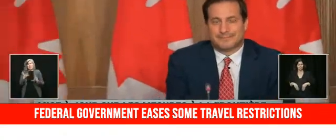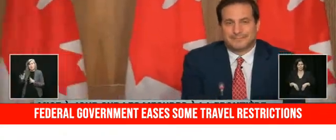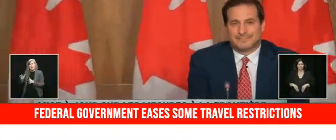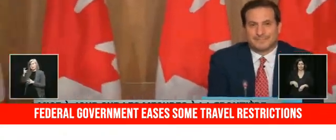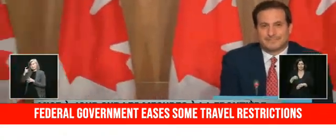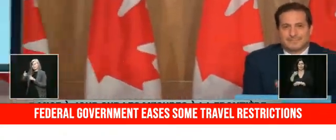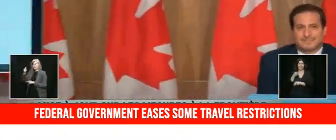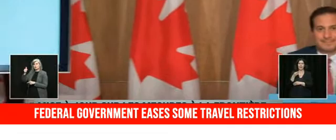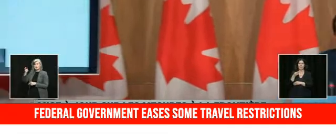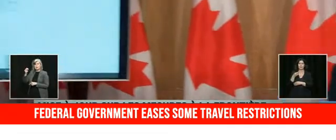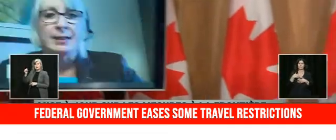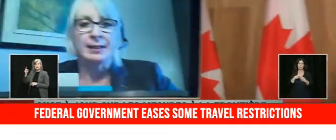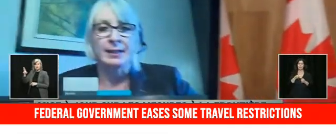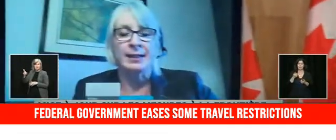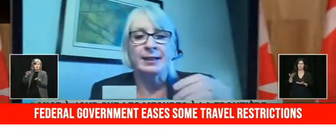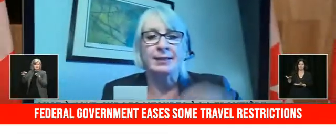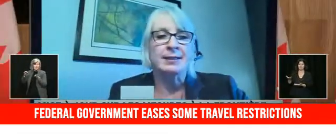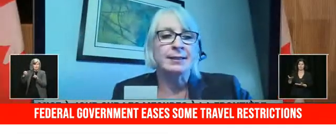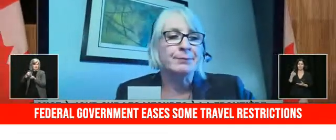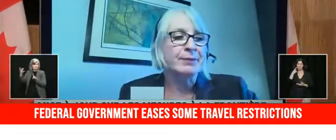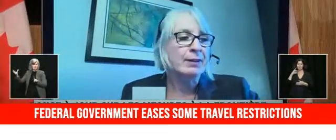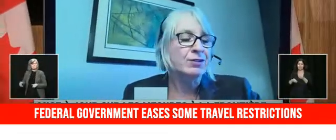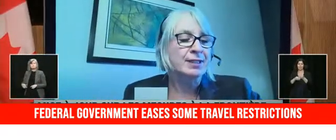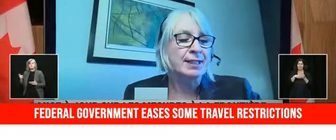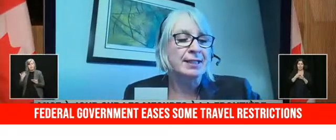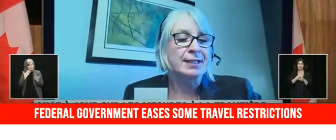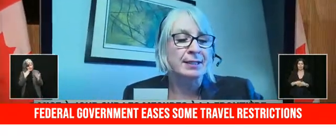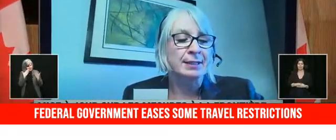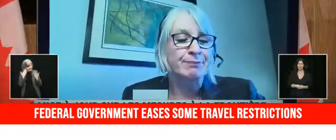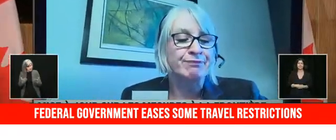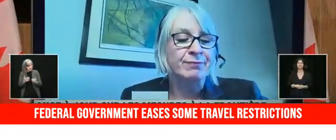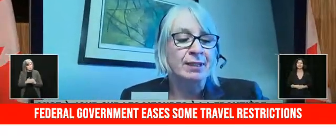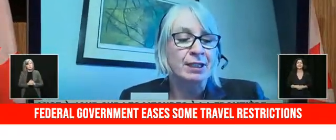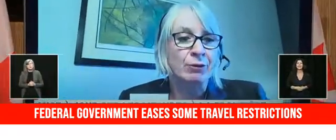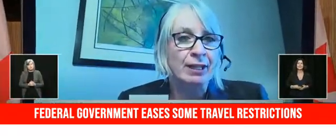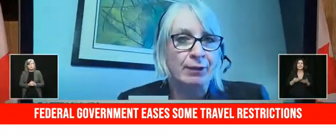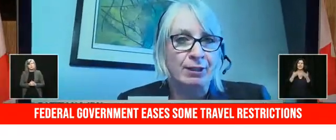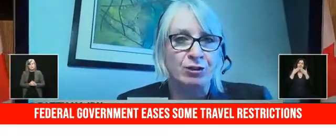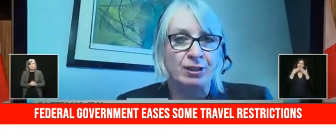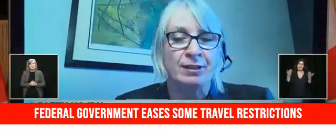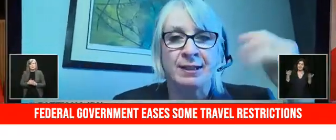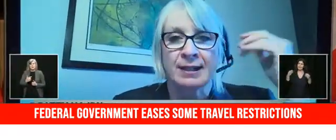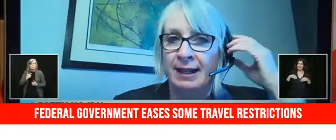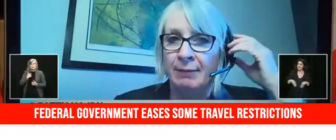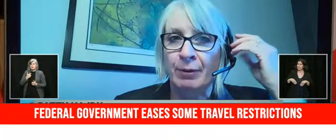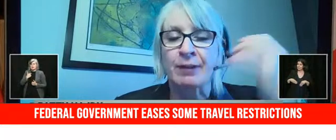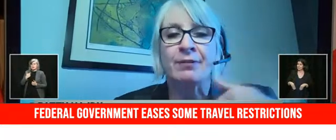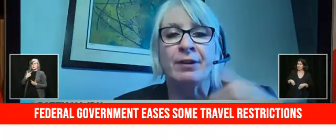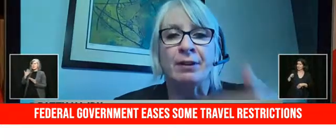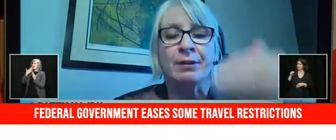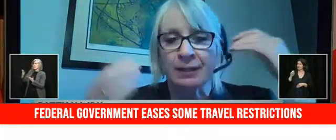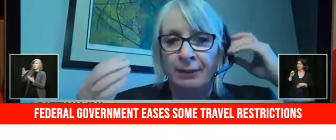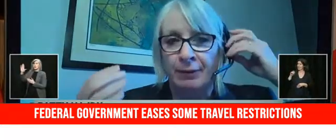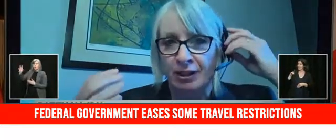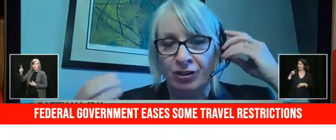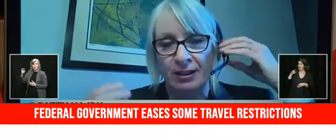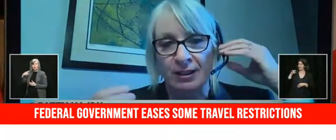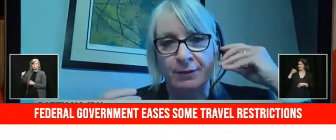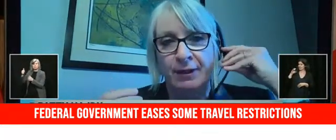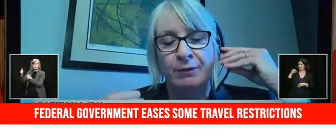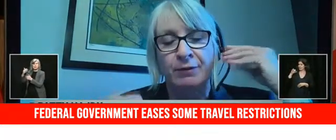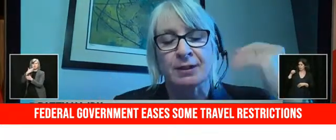Well, thank you very much, Minister Mendocino. And I'll just say that it's a great question, and part of